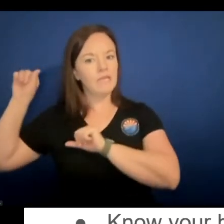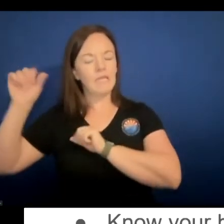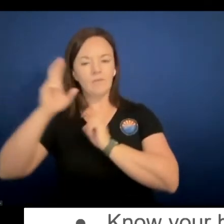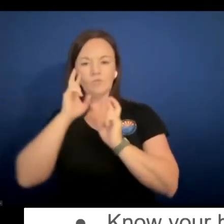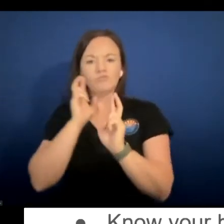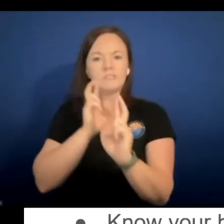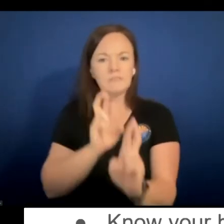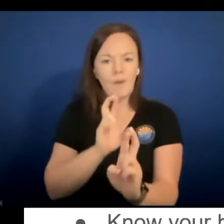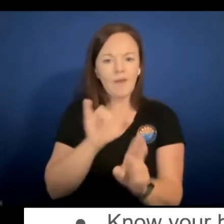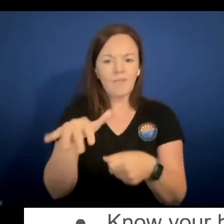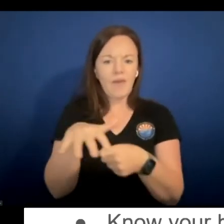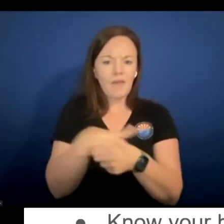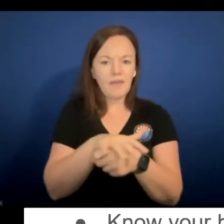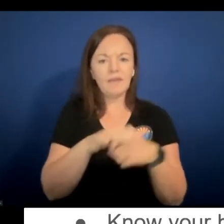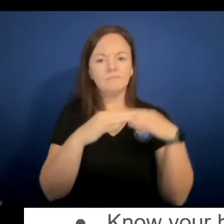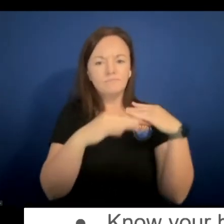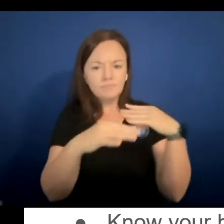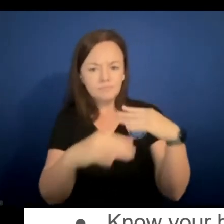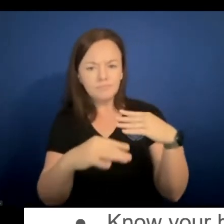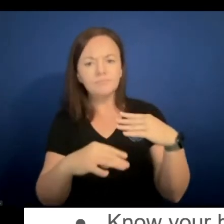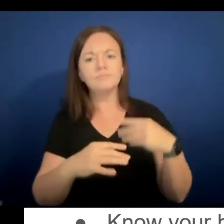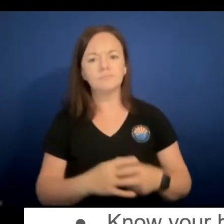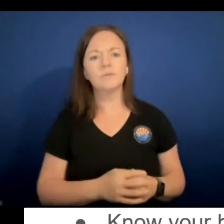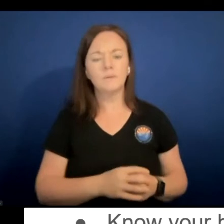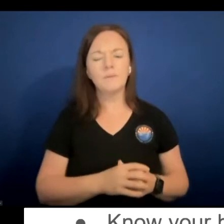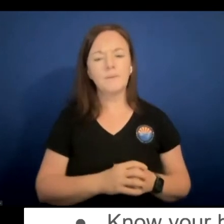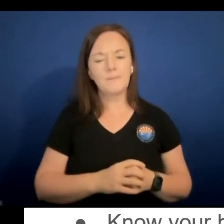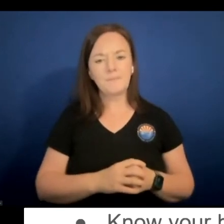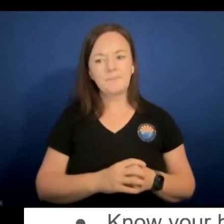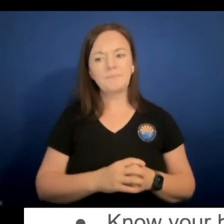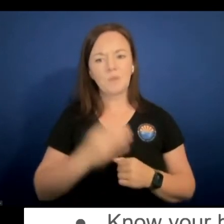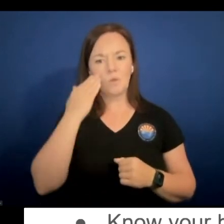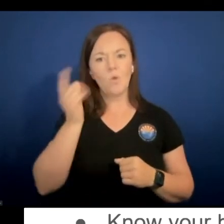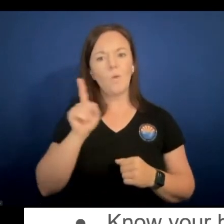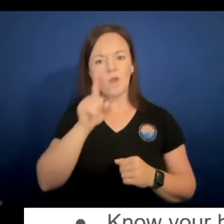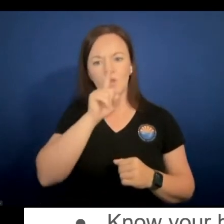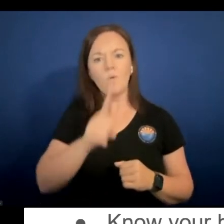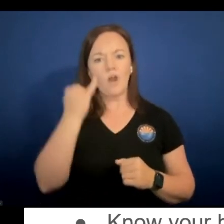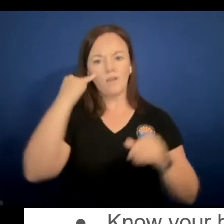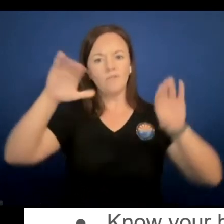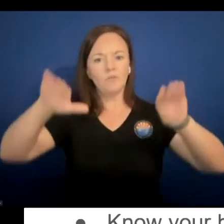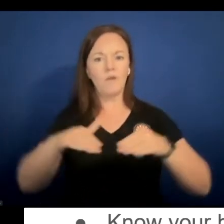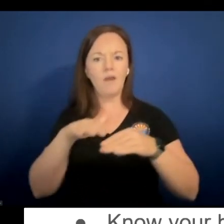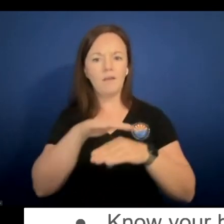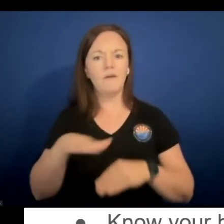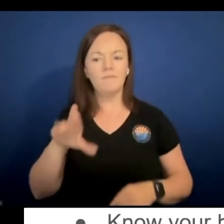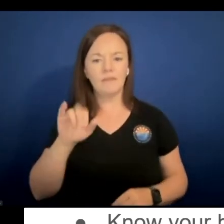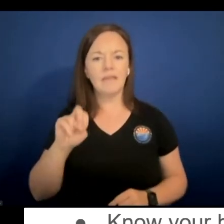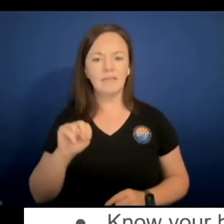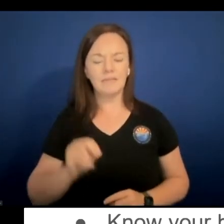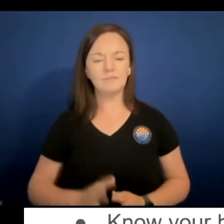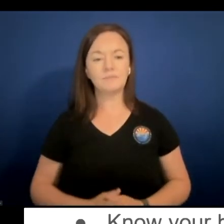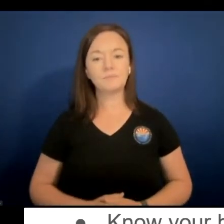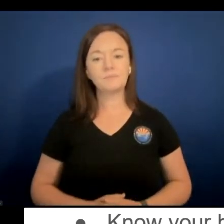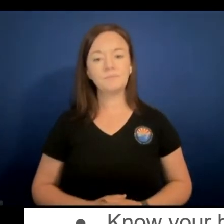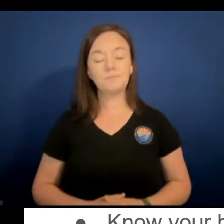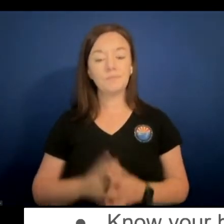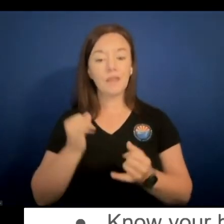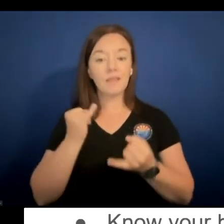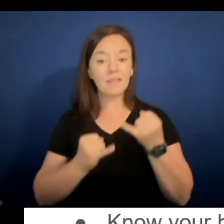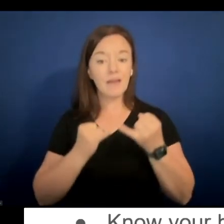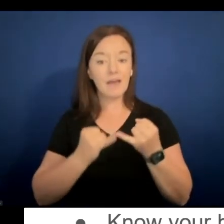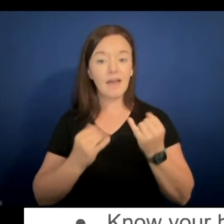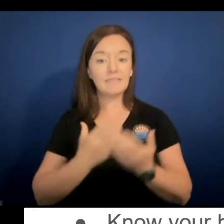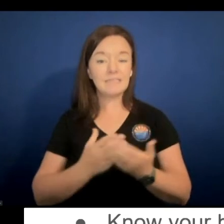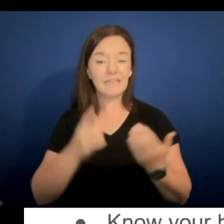and aware of your surroundings and know where you are at if you are in the bottom of the canyons. And last thing, at least for